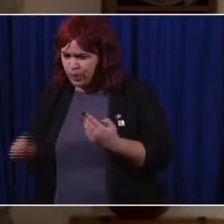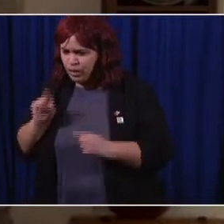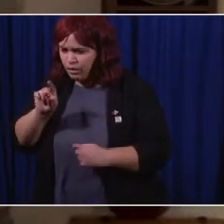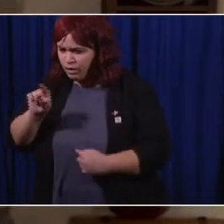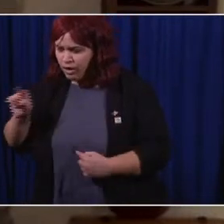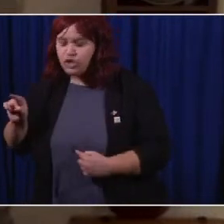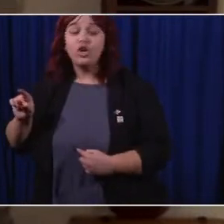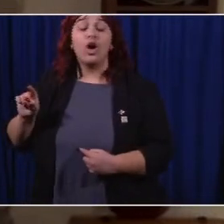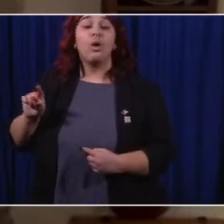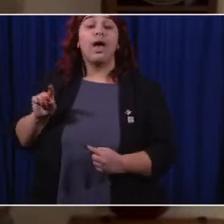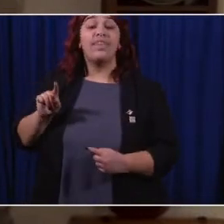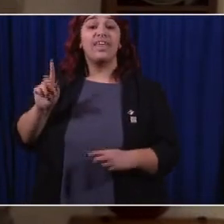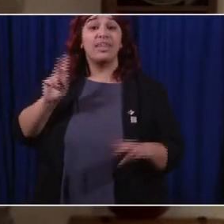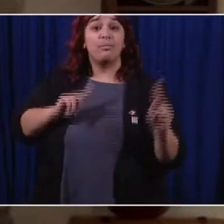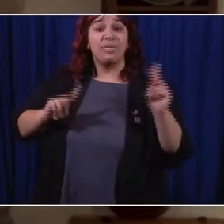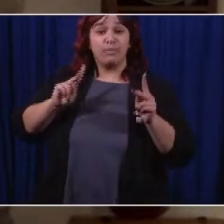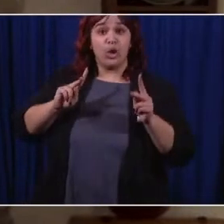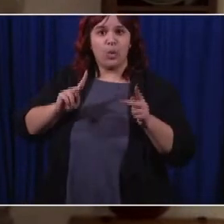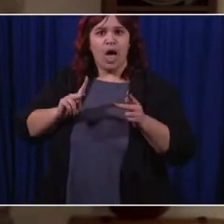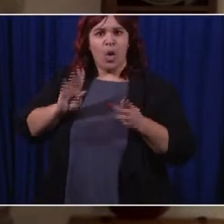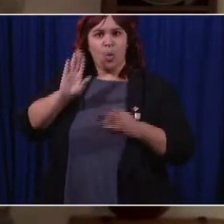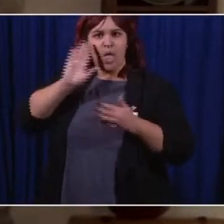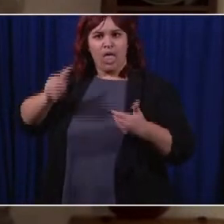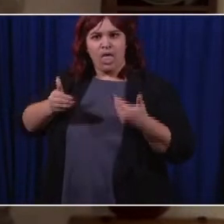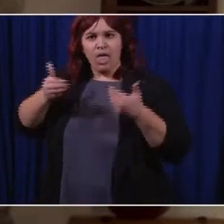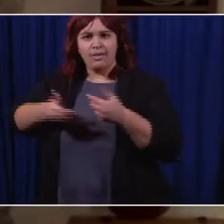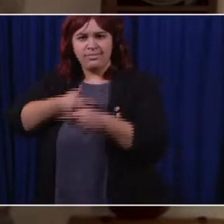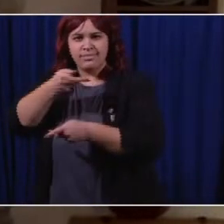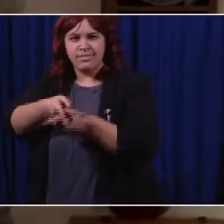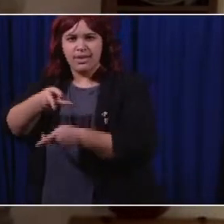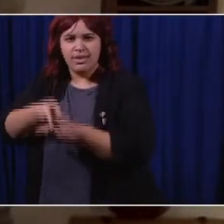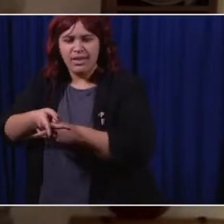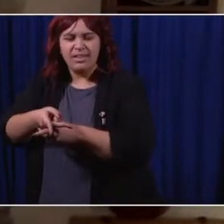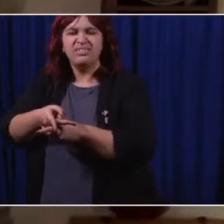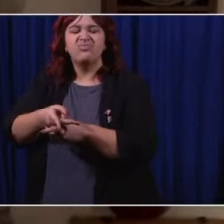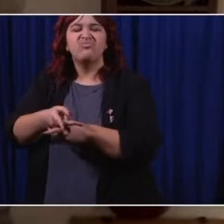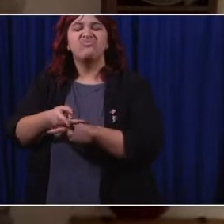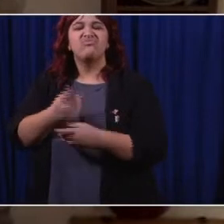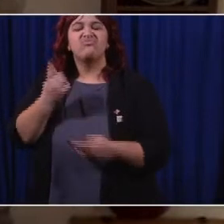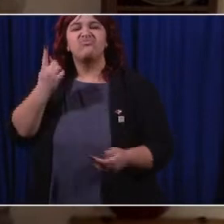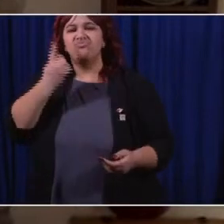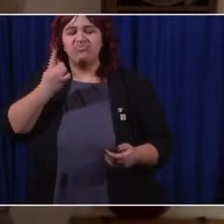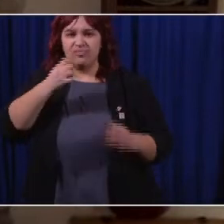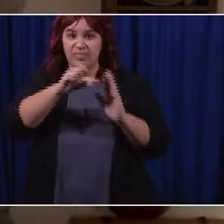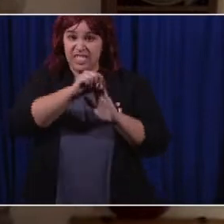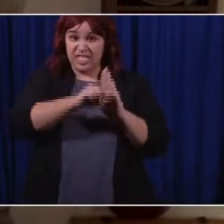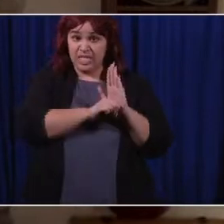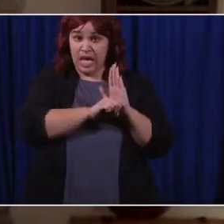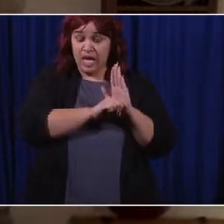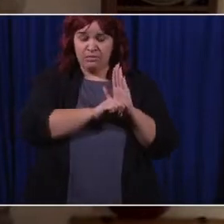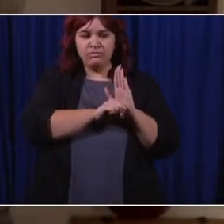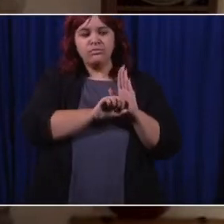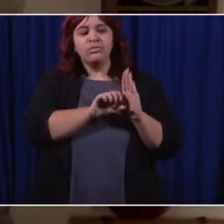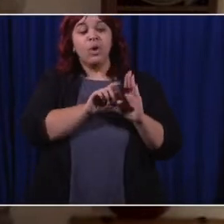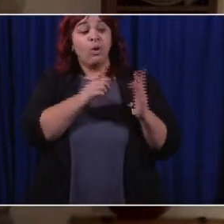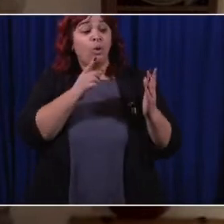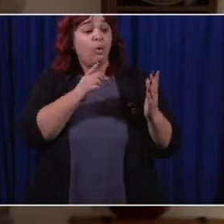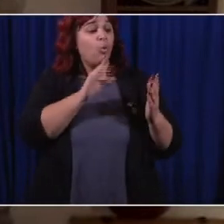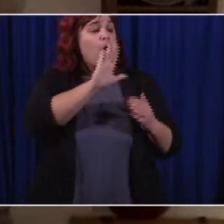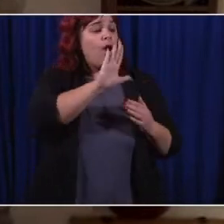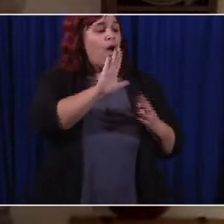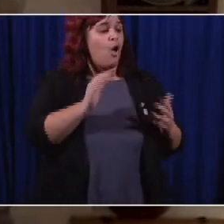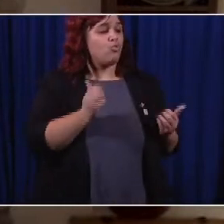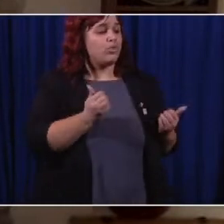at jails and prisons? What are the state's recommendations for when the people who